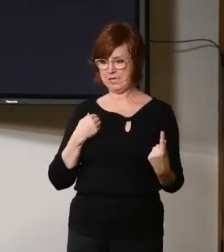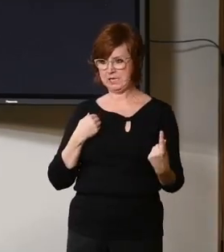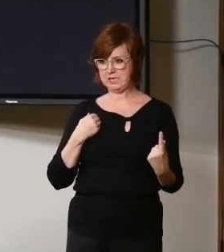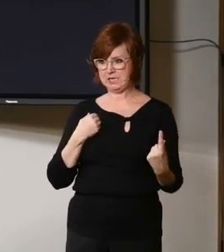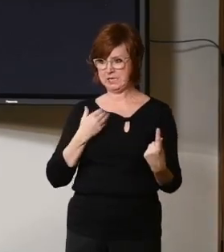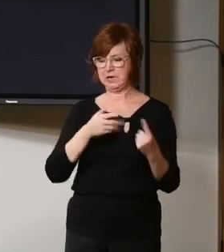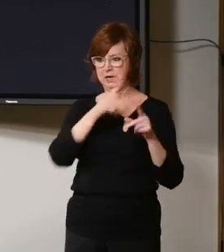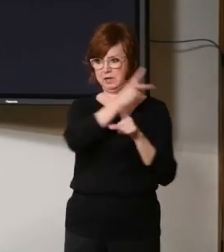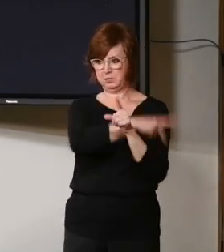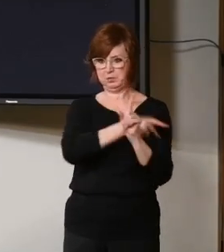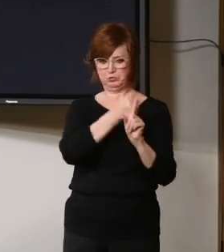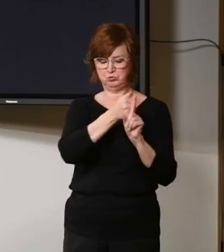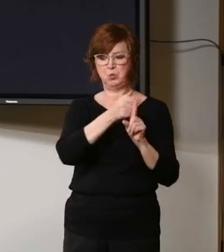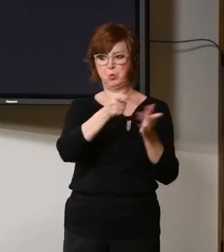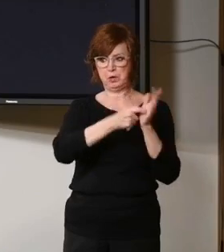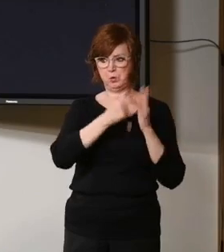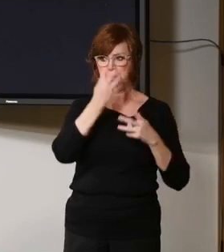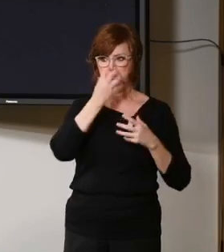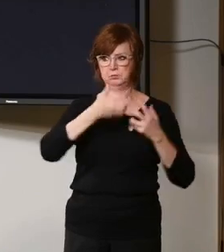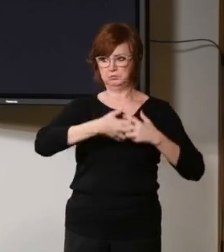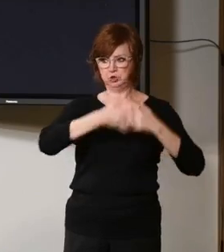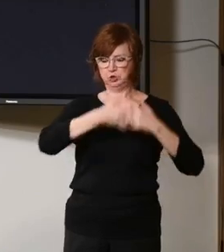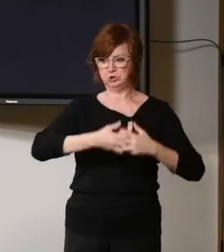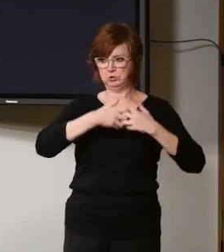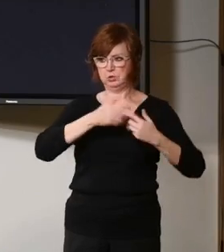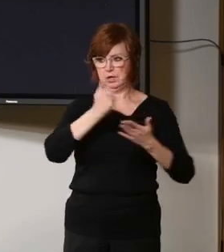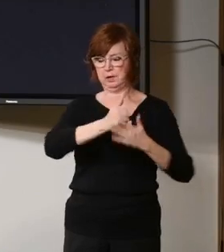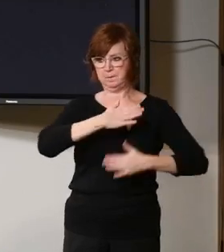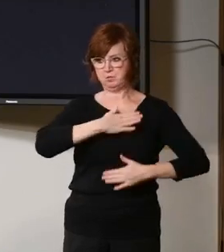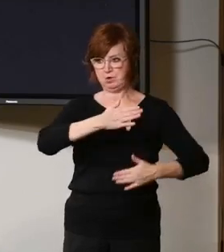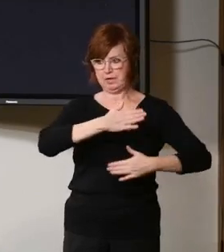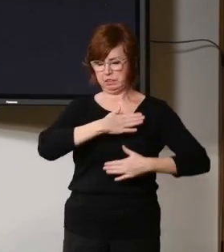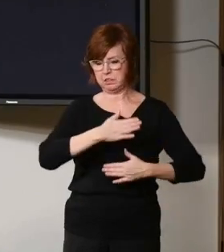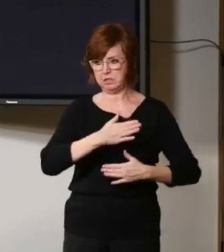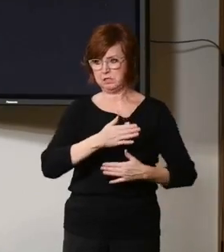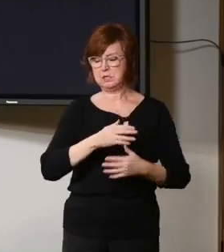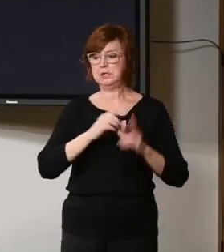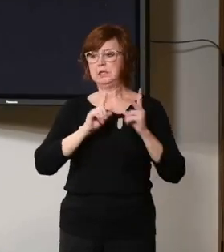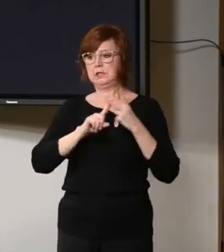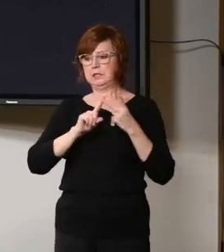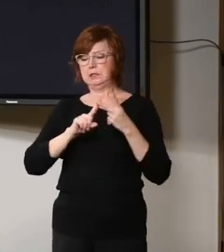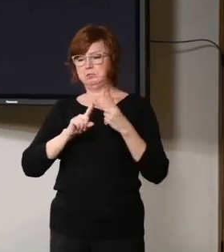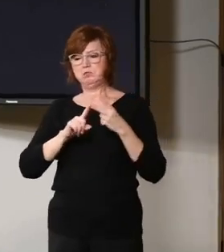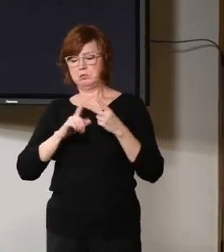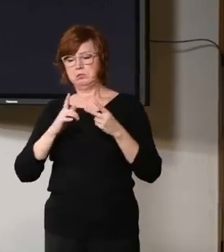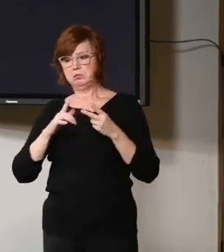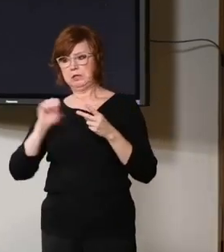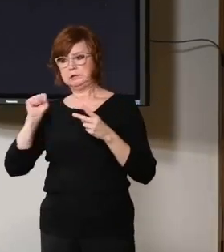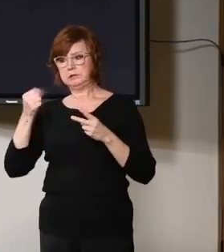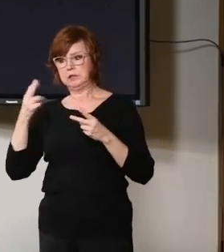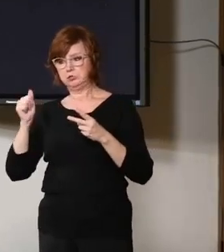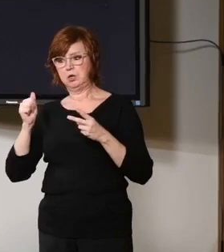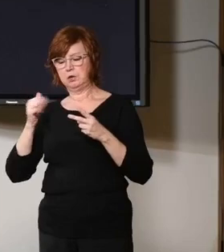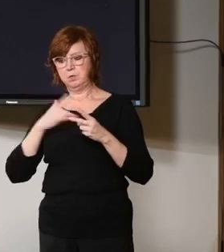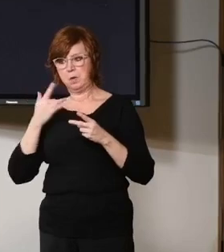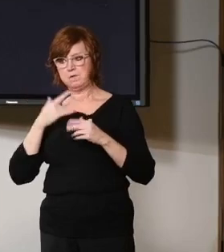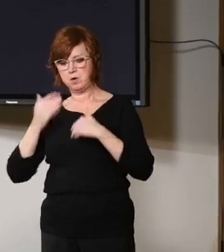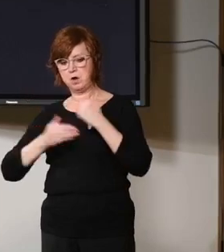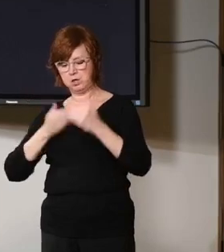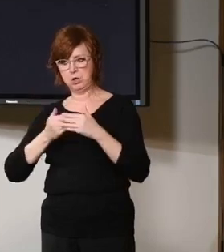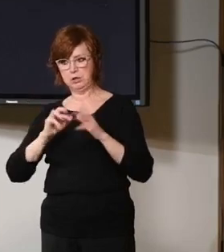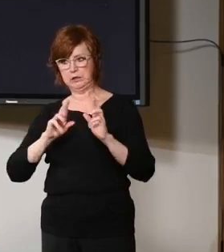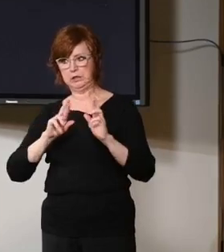requiring a ventilator, the system is prepared well. And we anticipate that with ongoing good social distancing